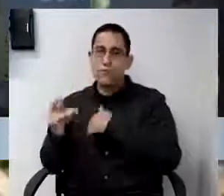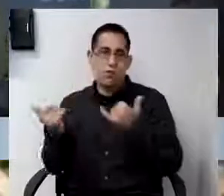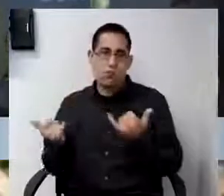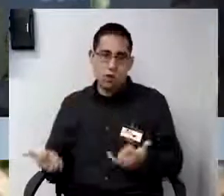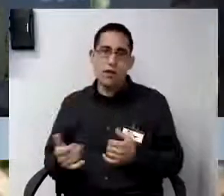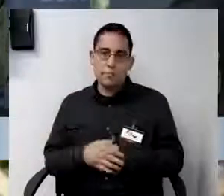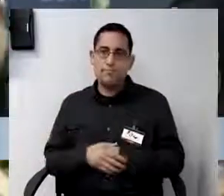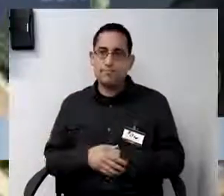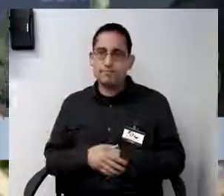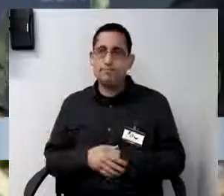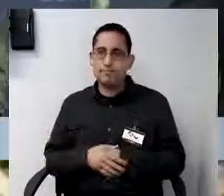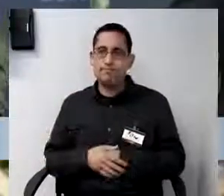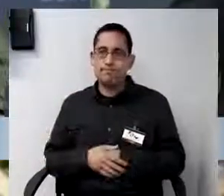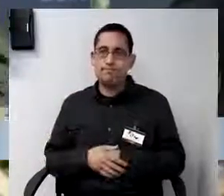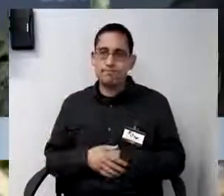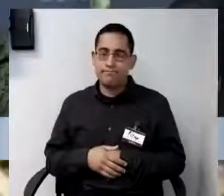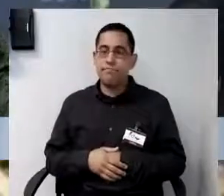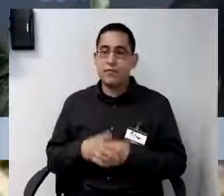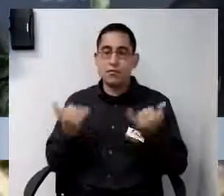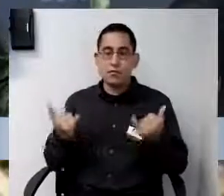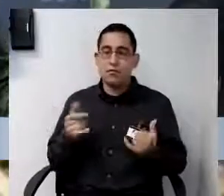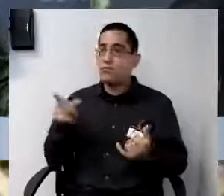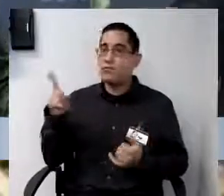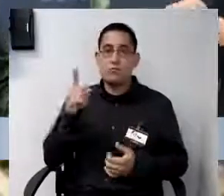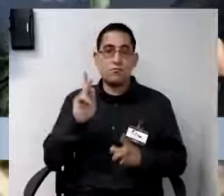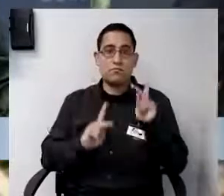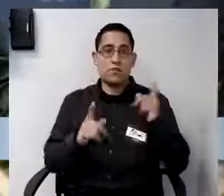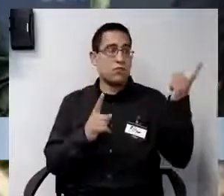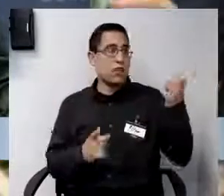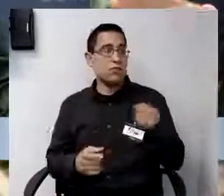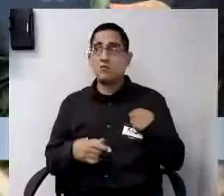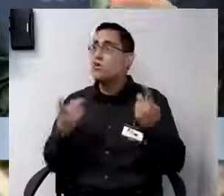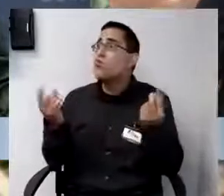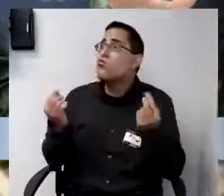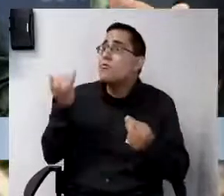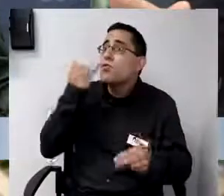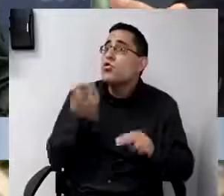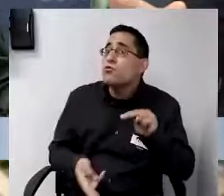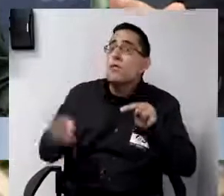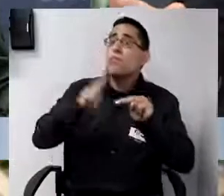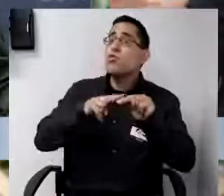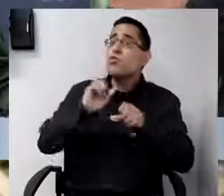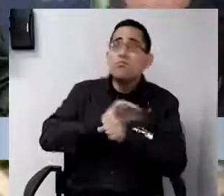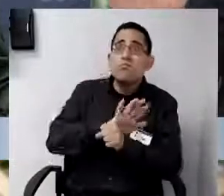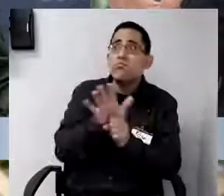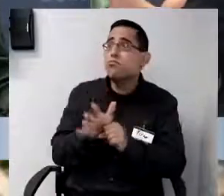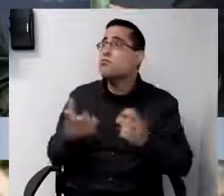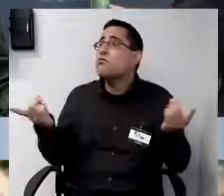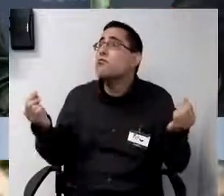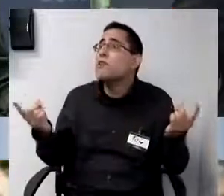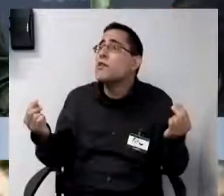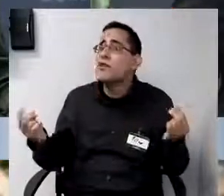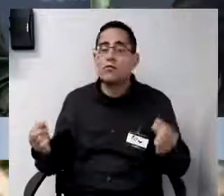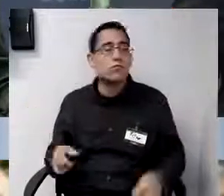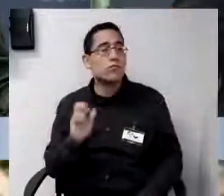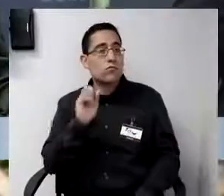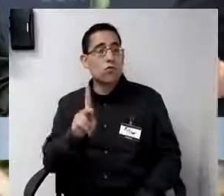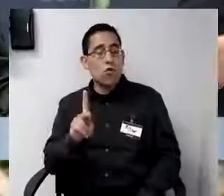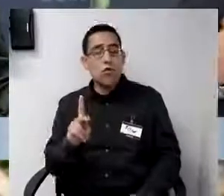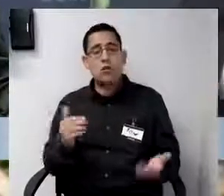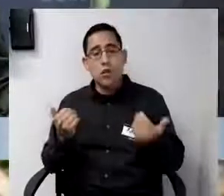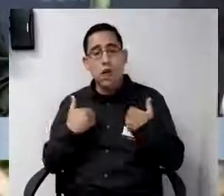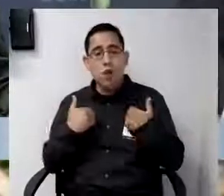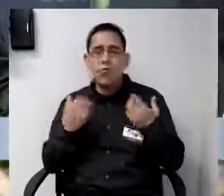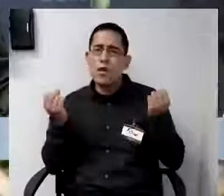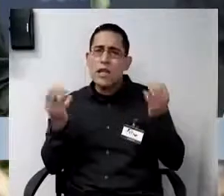People ask, okay, so what would you do in the event of a surge? And I went through it. I mean, we have many other beds. So